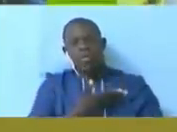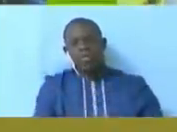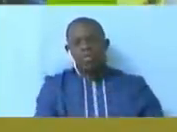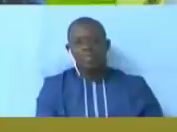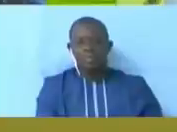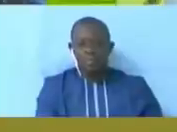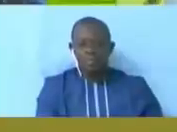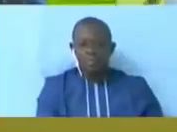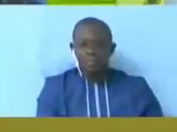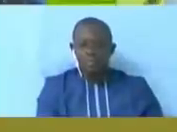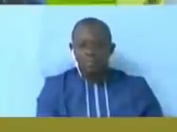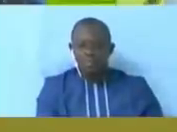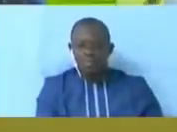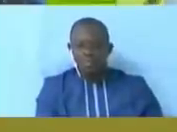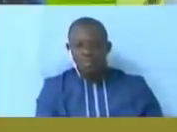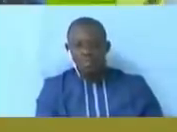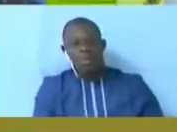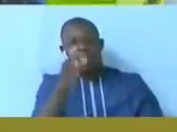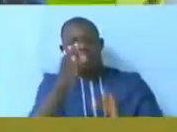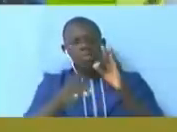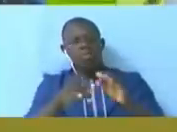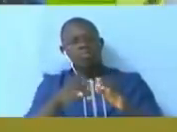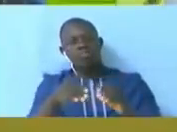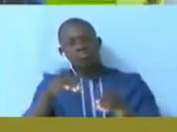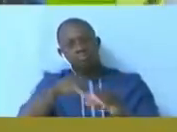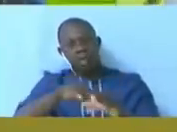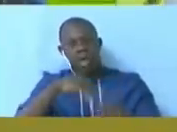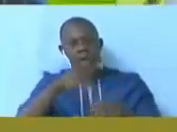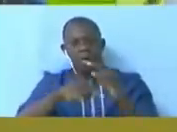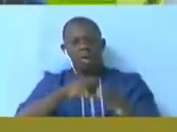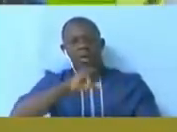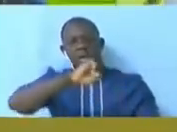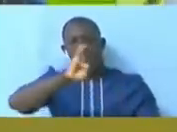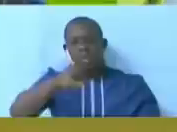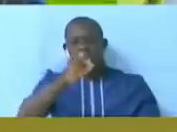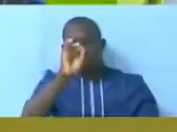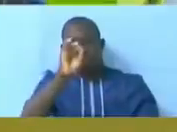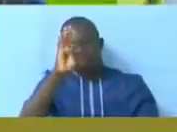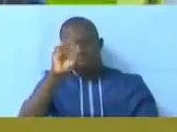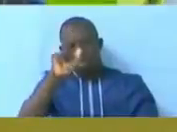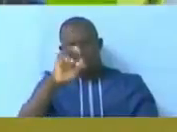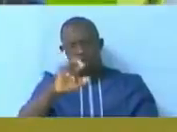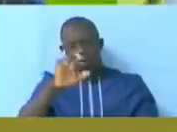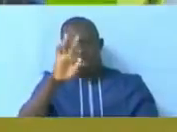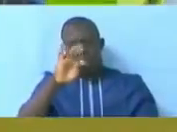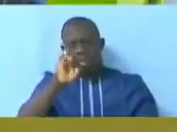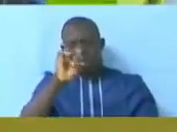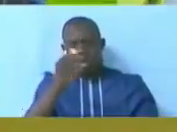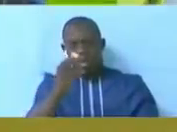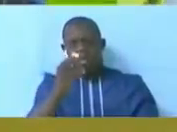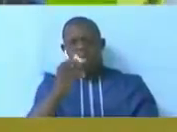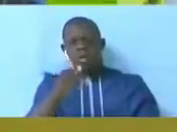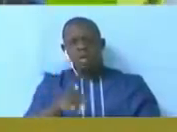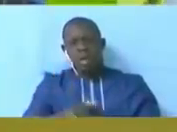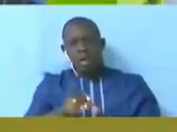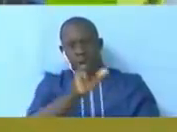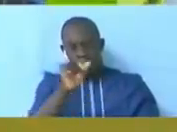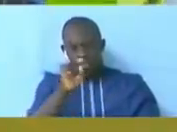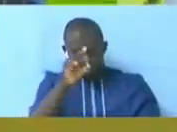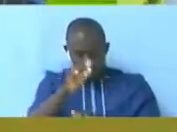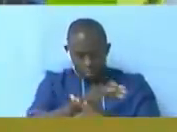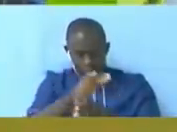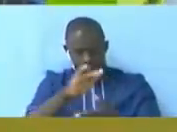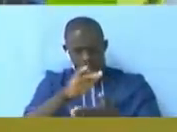It was the case involving Jobate. Case Pahari. And you were privy to that?